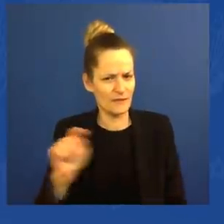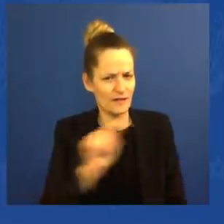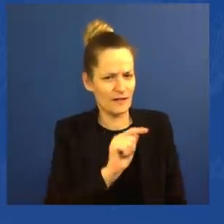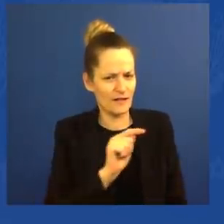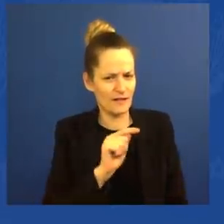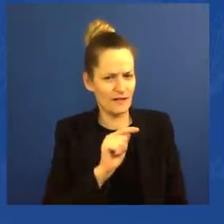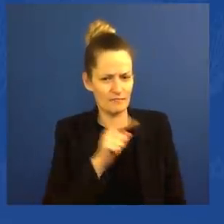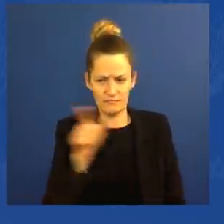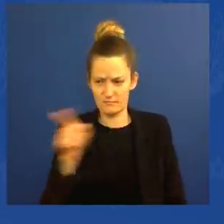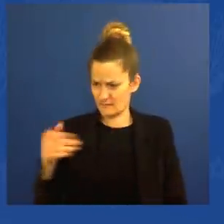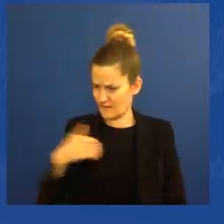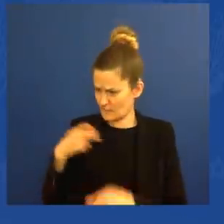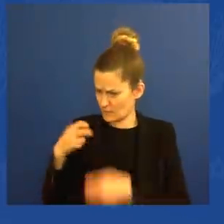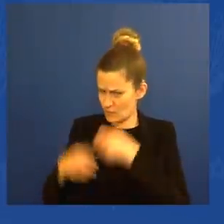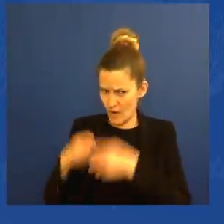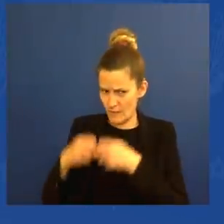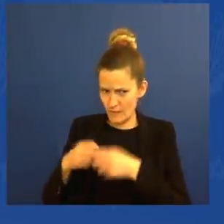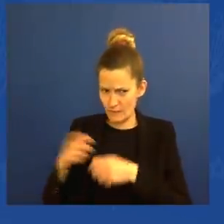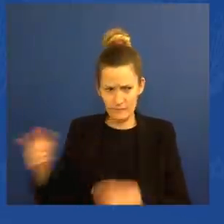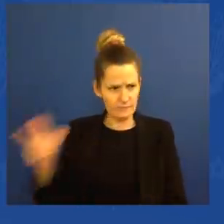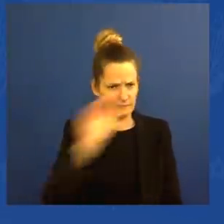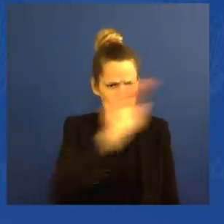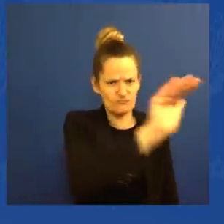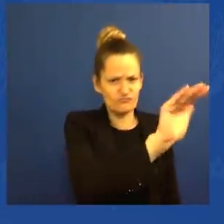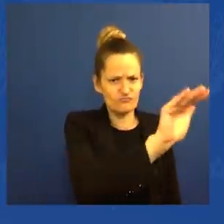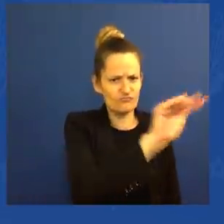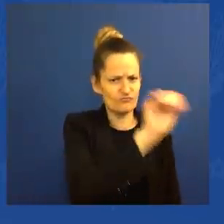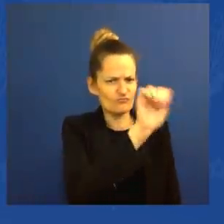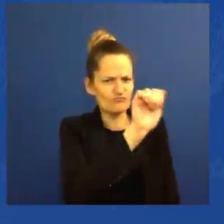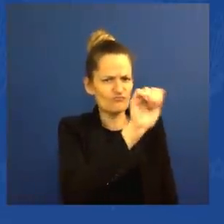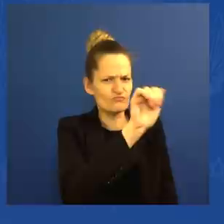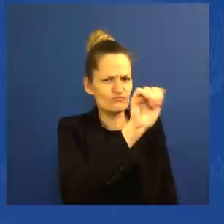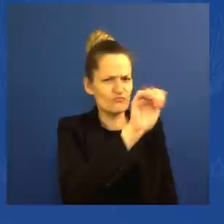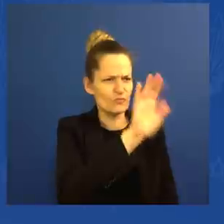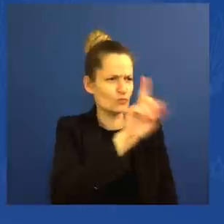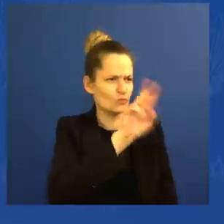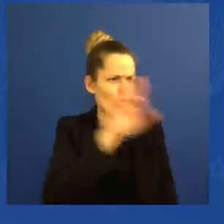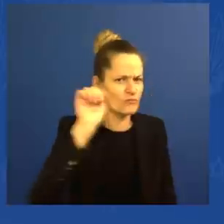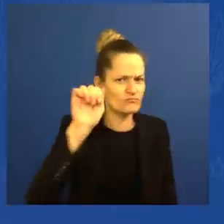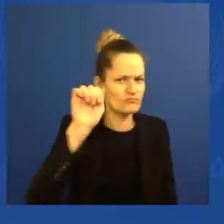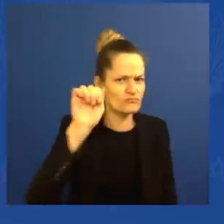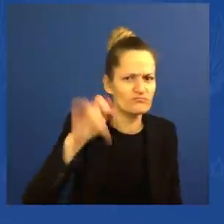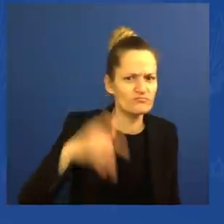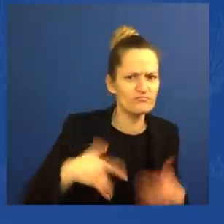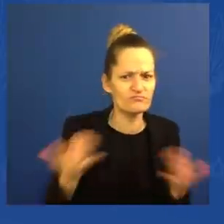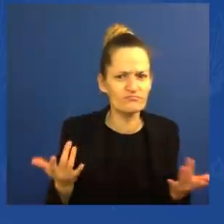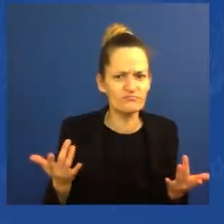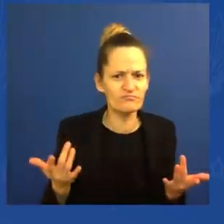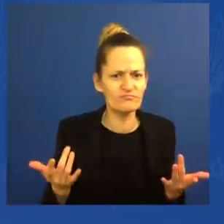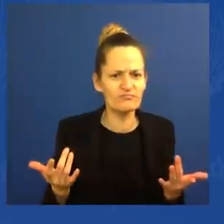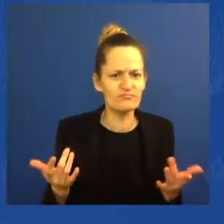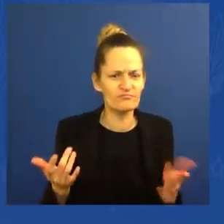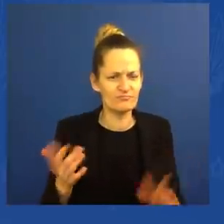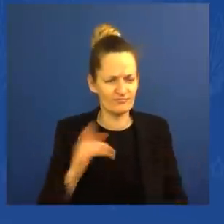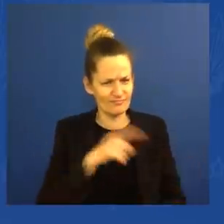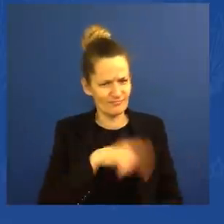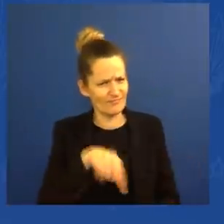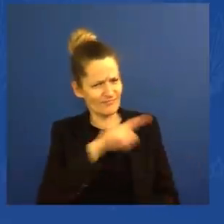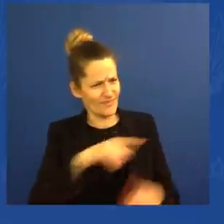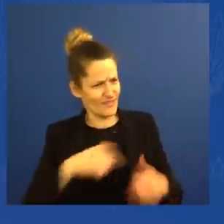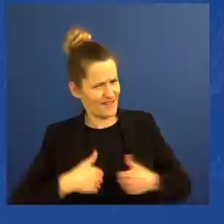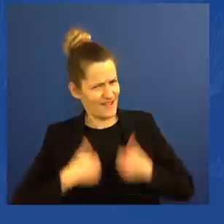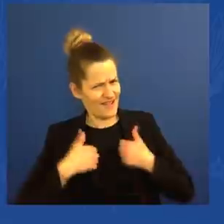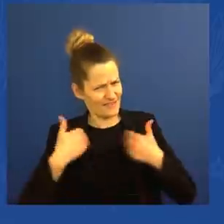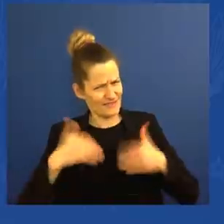because the quality of life depends on you more than anyone else. And I'm not trying to be solicitous. I know